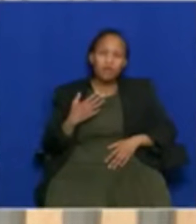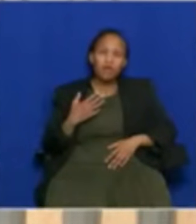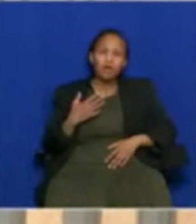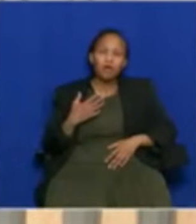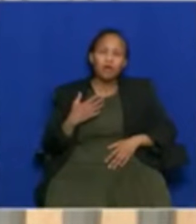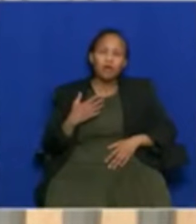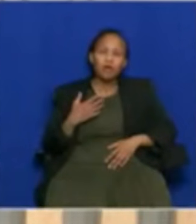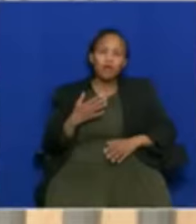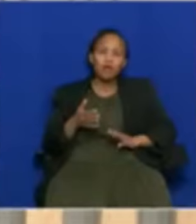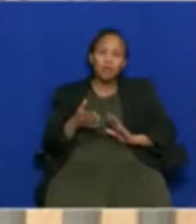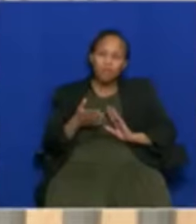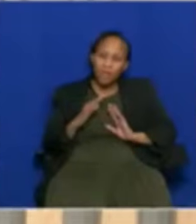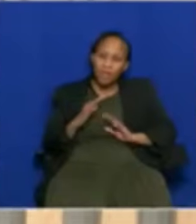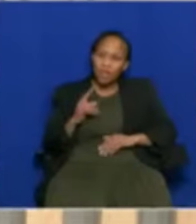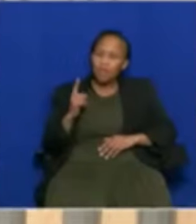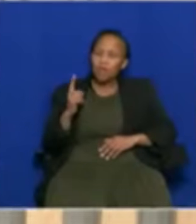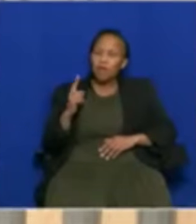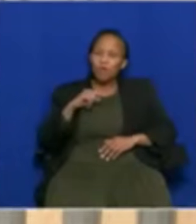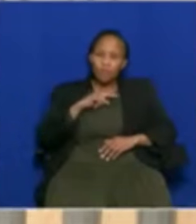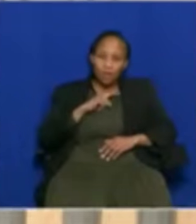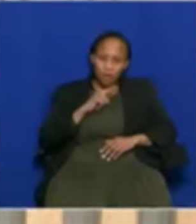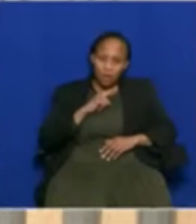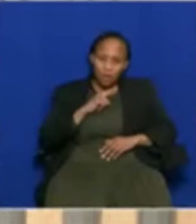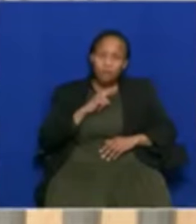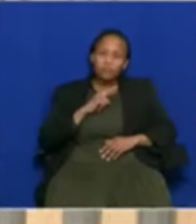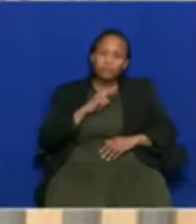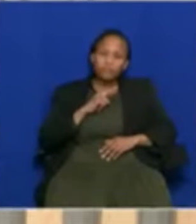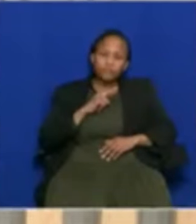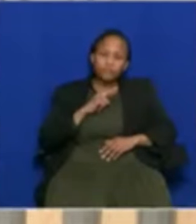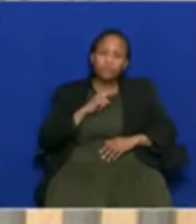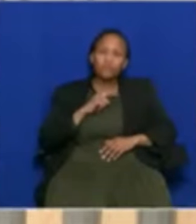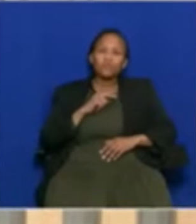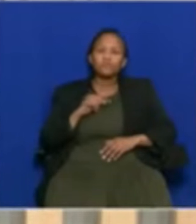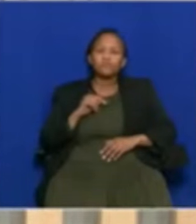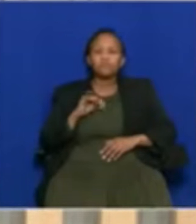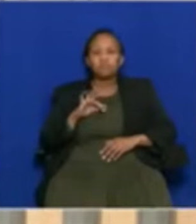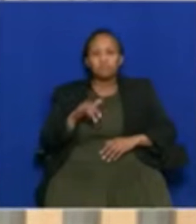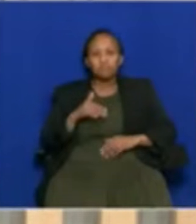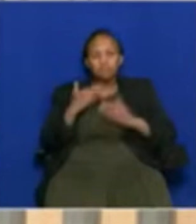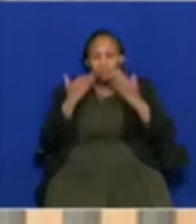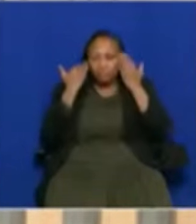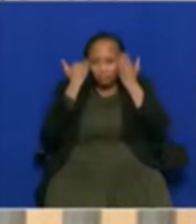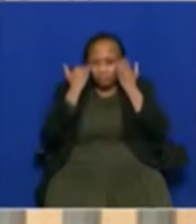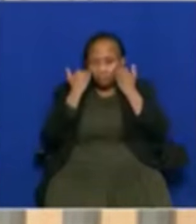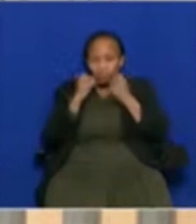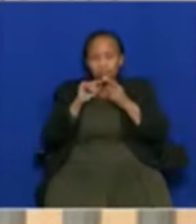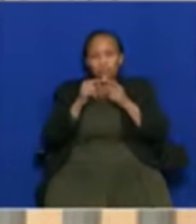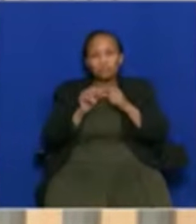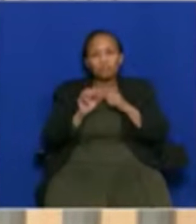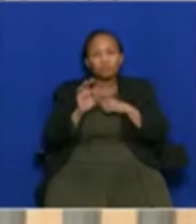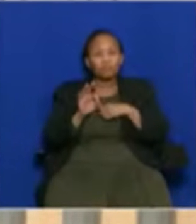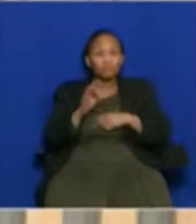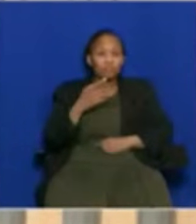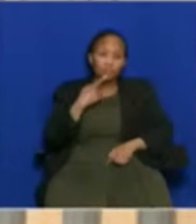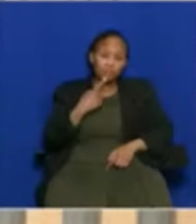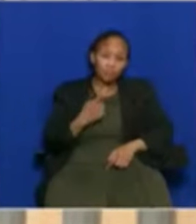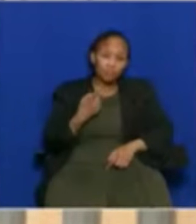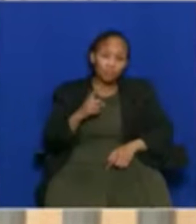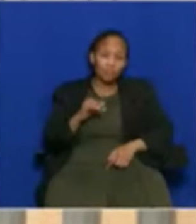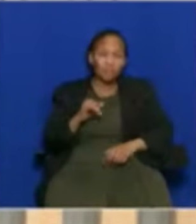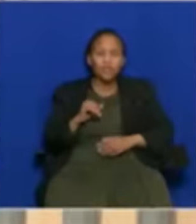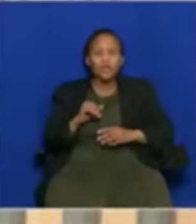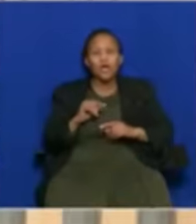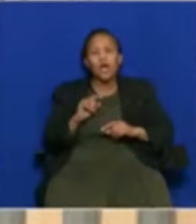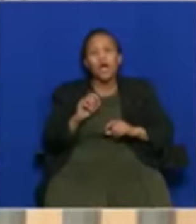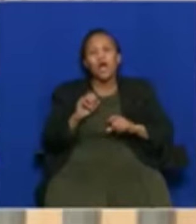because the magistrate, item 3 under condition states, accused number 1, 3, 4,